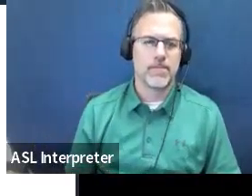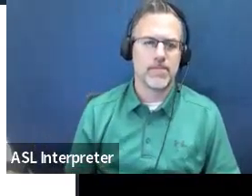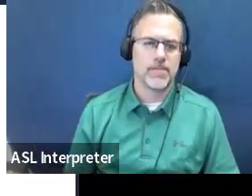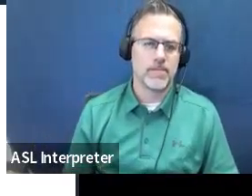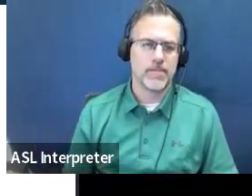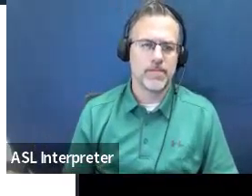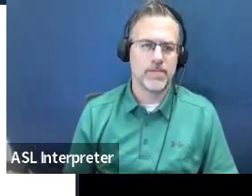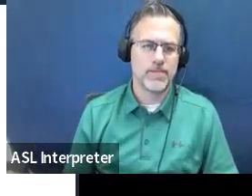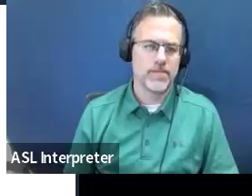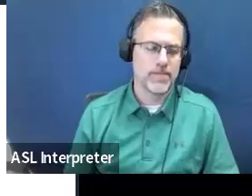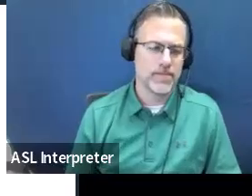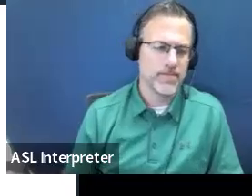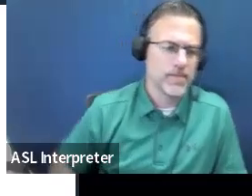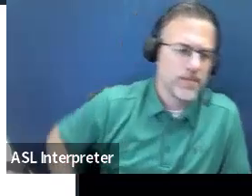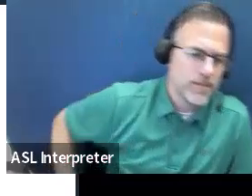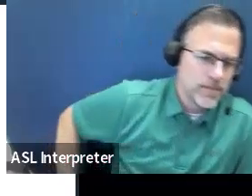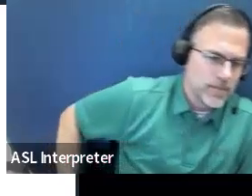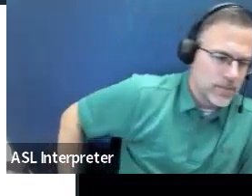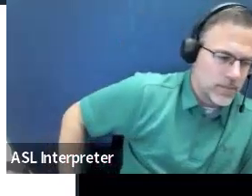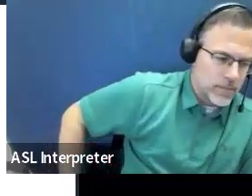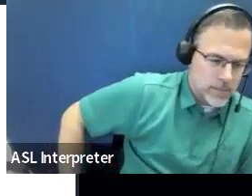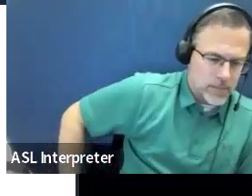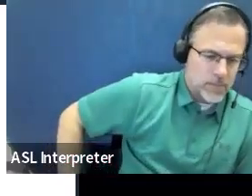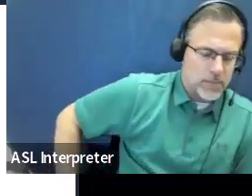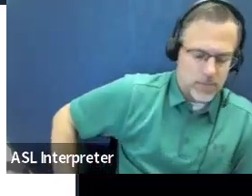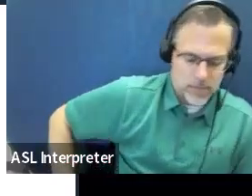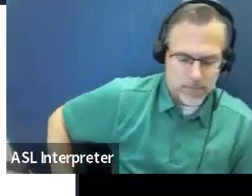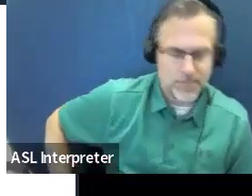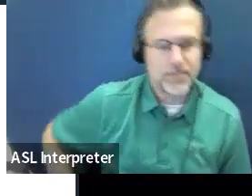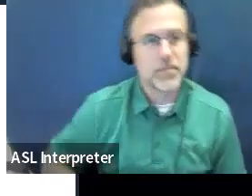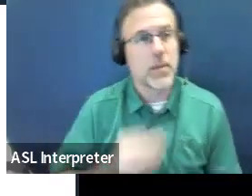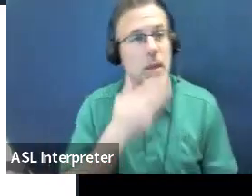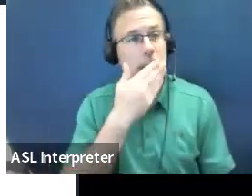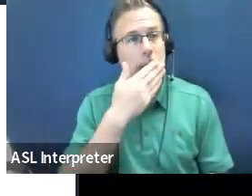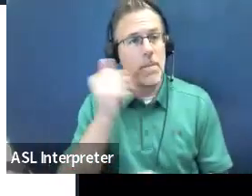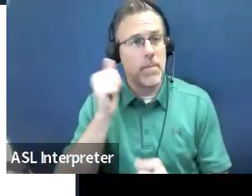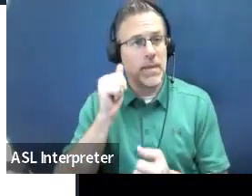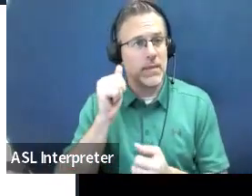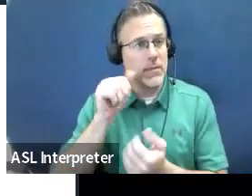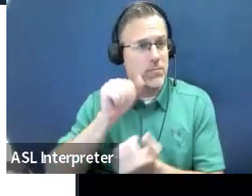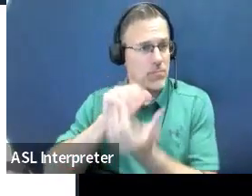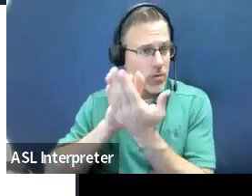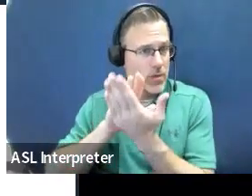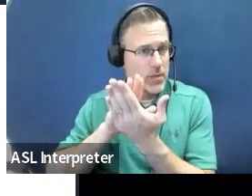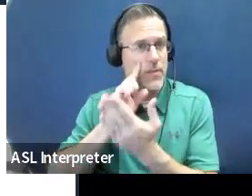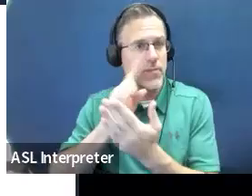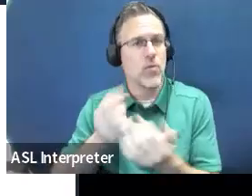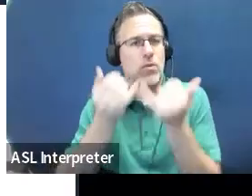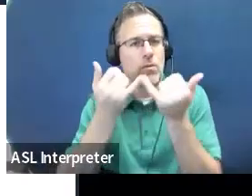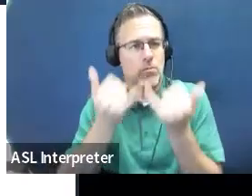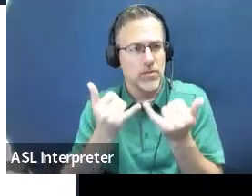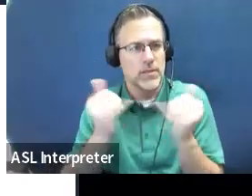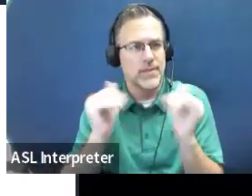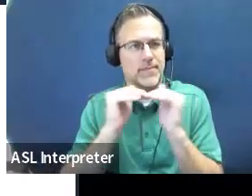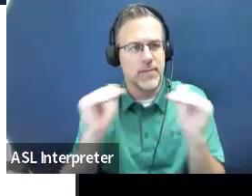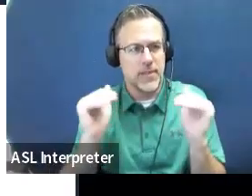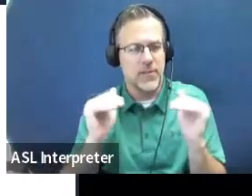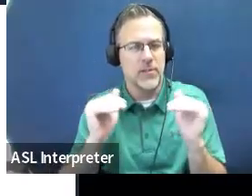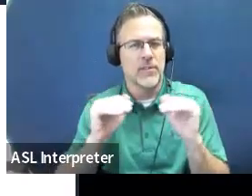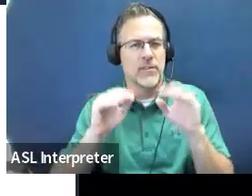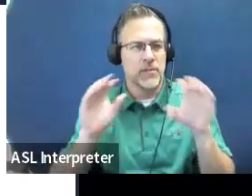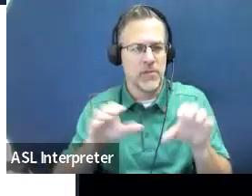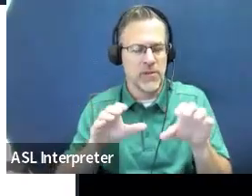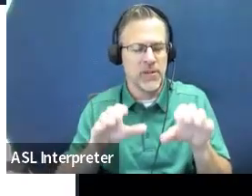So here we go. This is best practice around that present level of academic performance. Because for each goal, you have